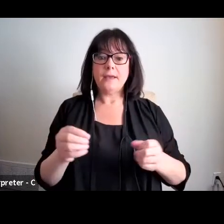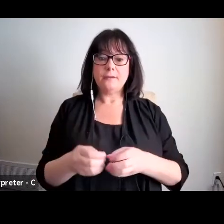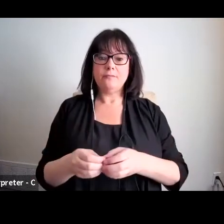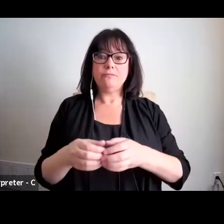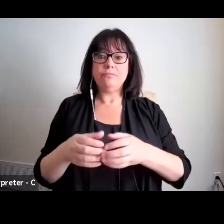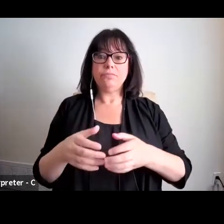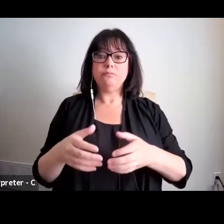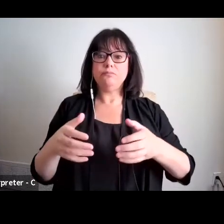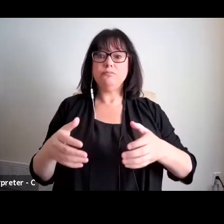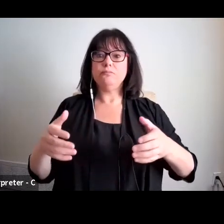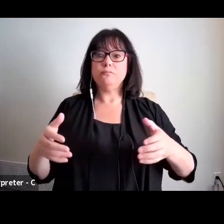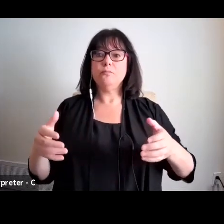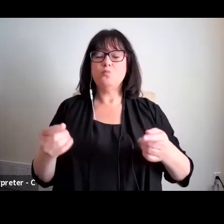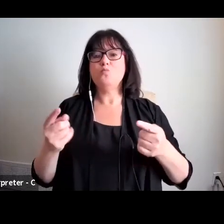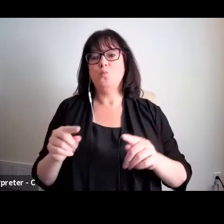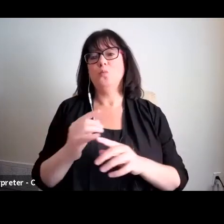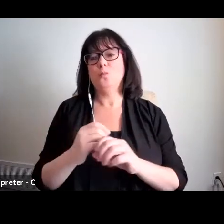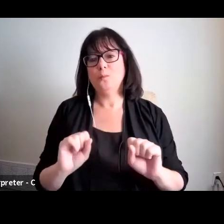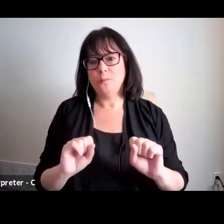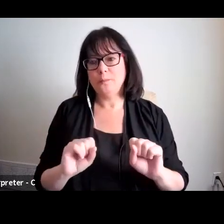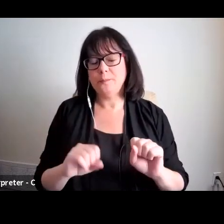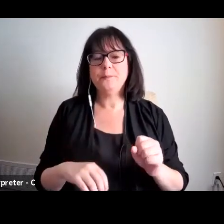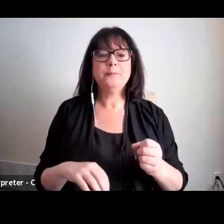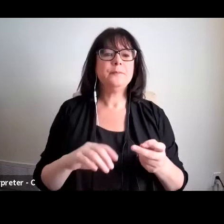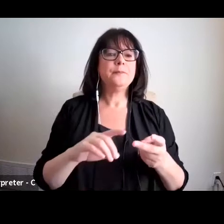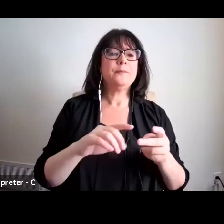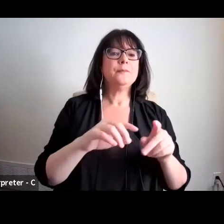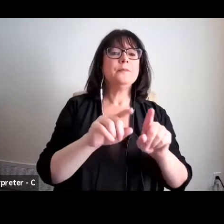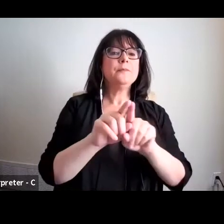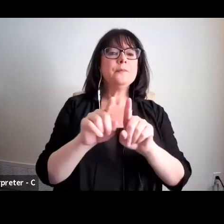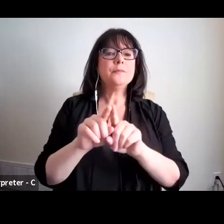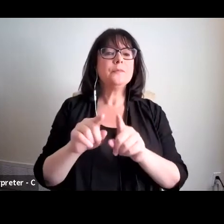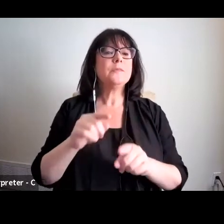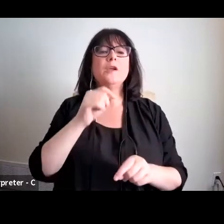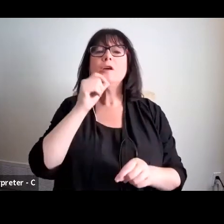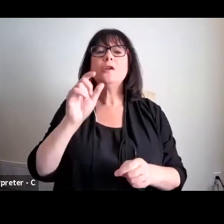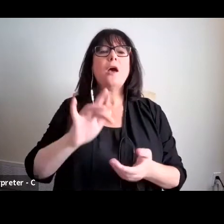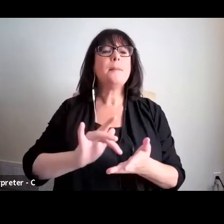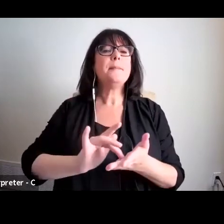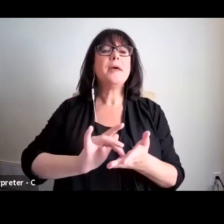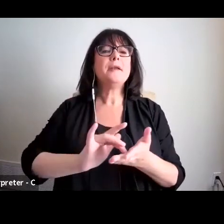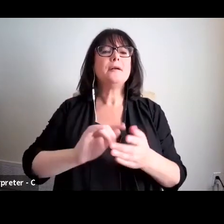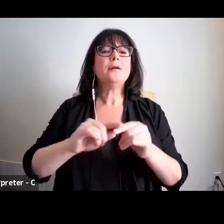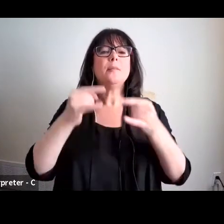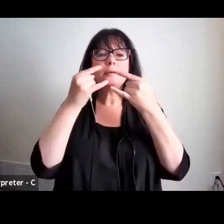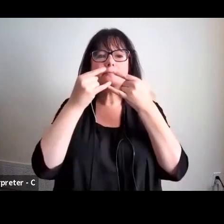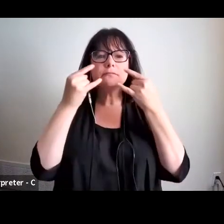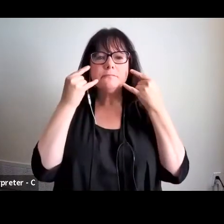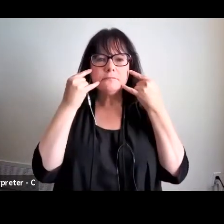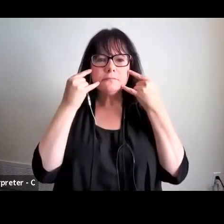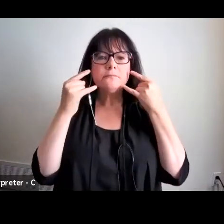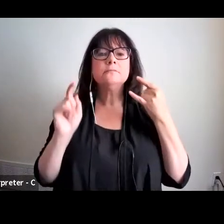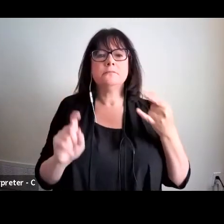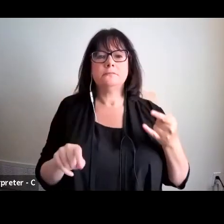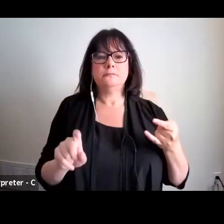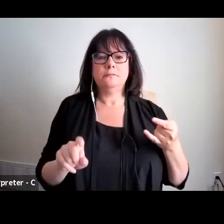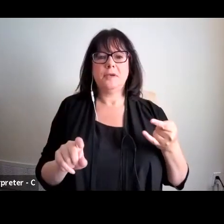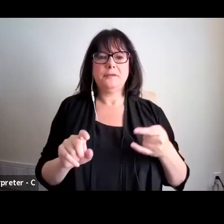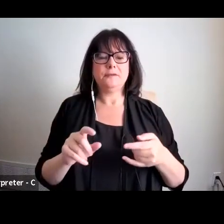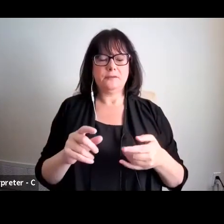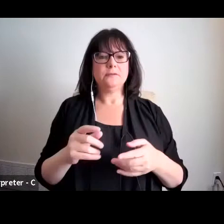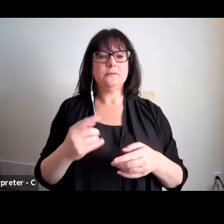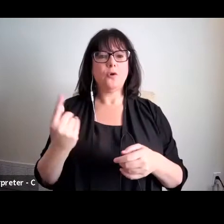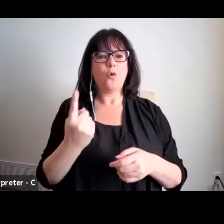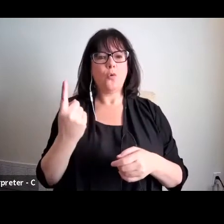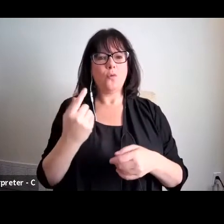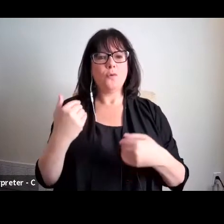The wearing of non-medical mouth and nose coverings continues to be mandatory at York if we are not able to maintain